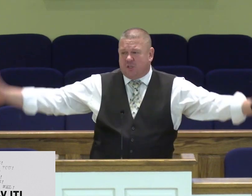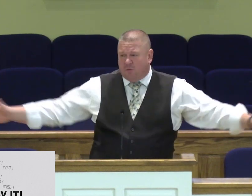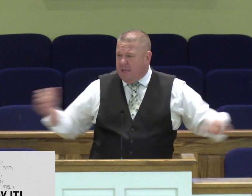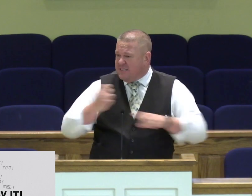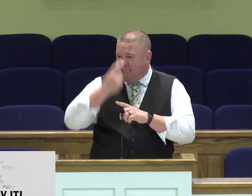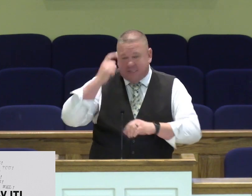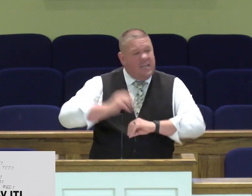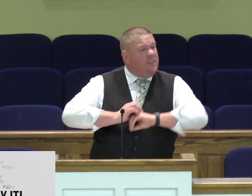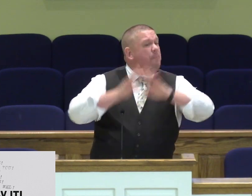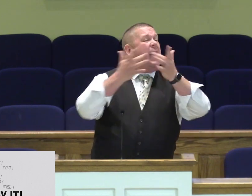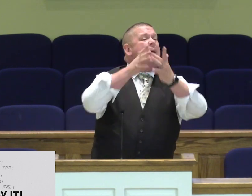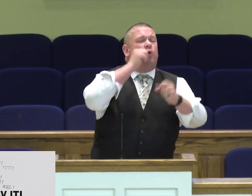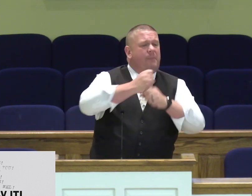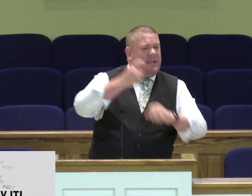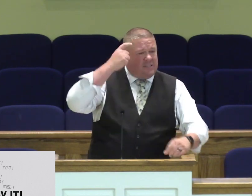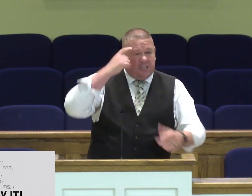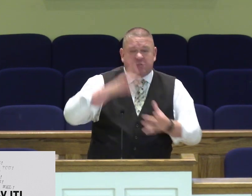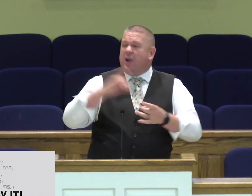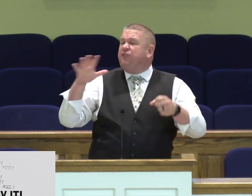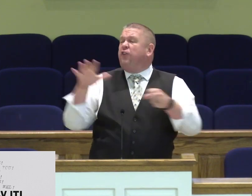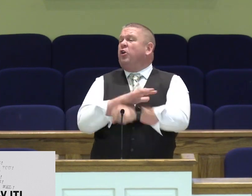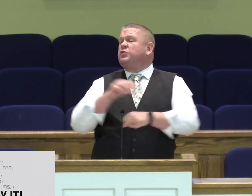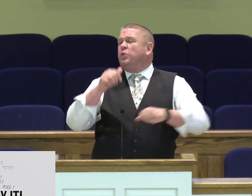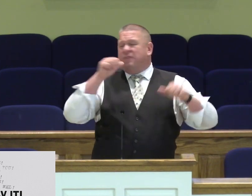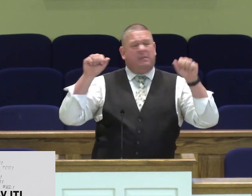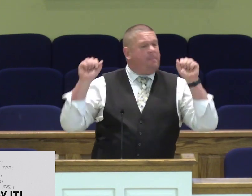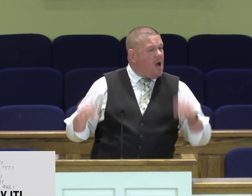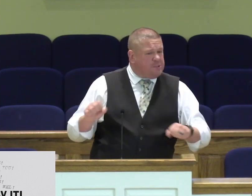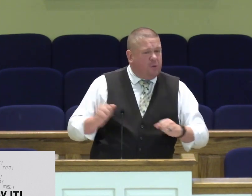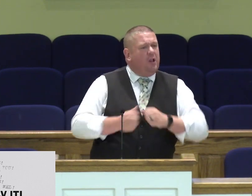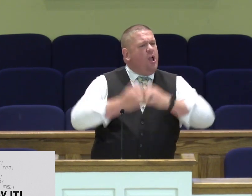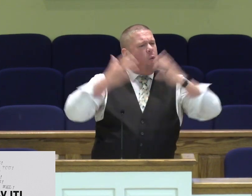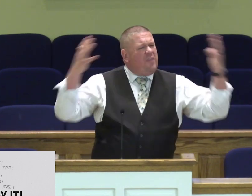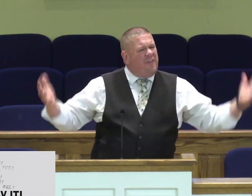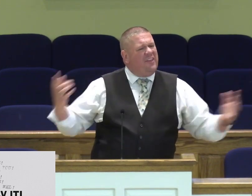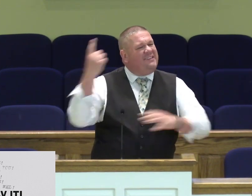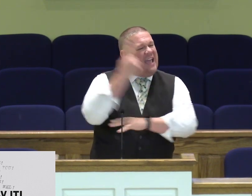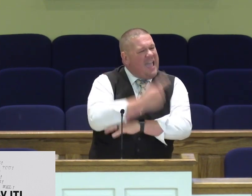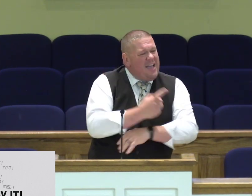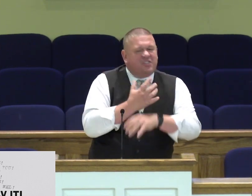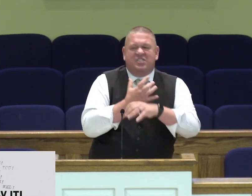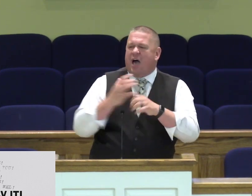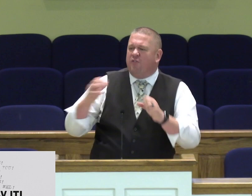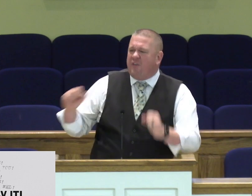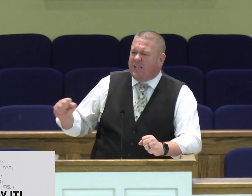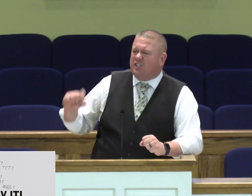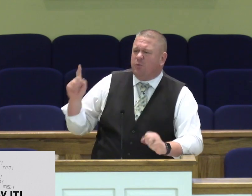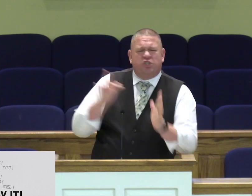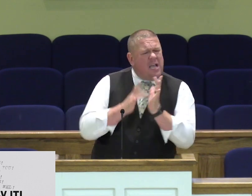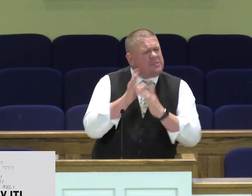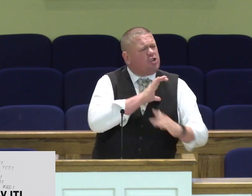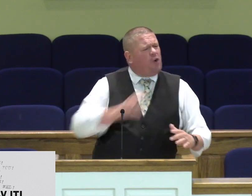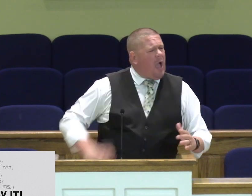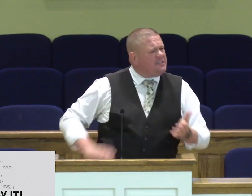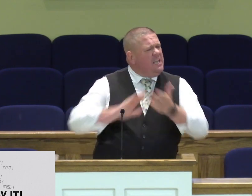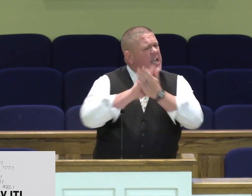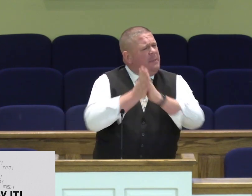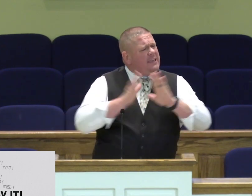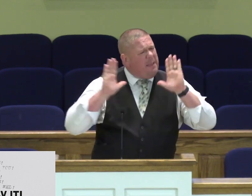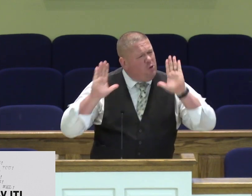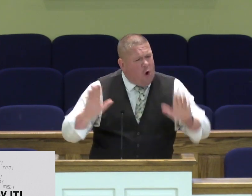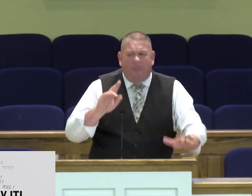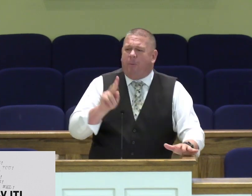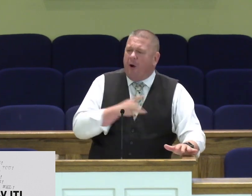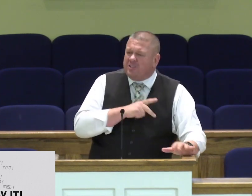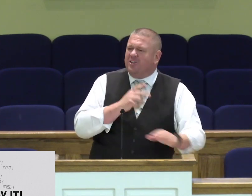of this would make sense. The Bible wouldn't make sense. Spirit fullness wouldn't even be possible without the day of salvation where Jesus Christ